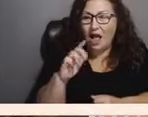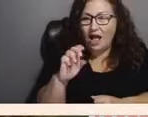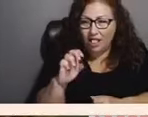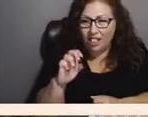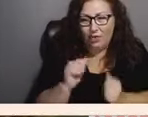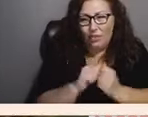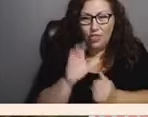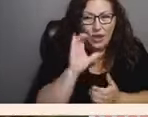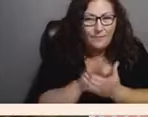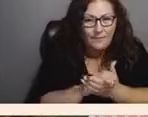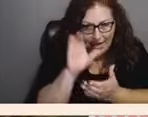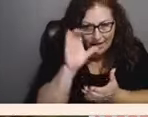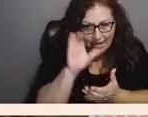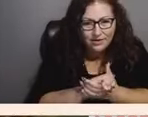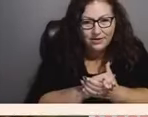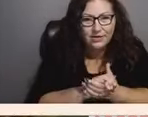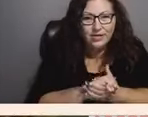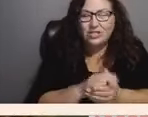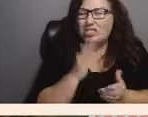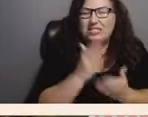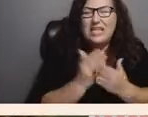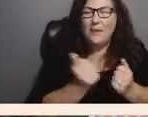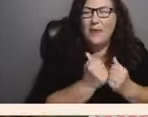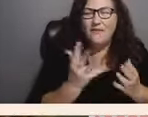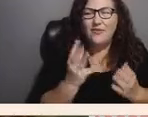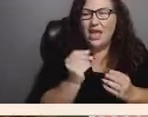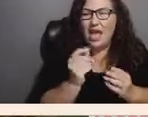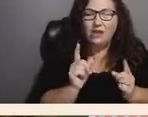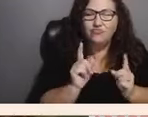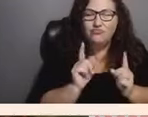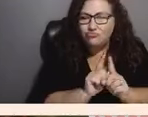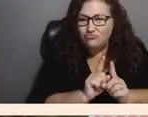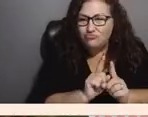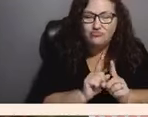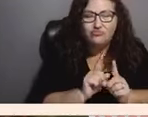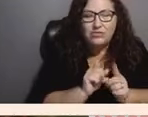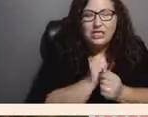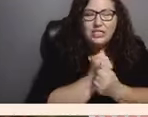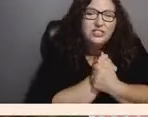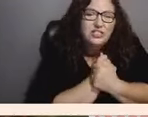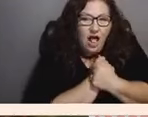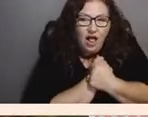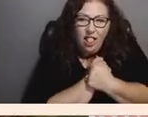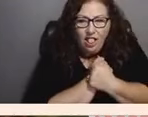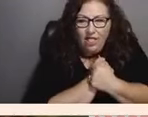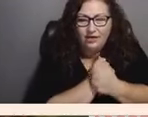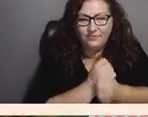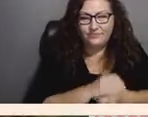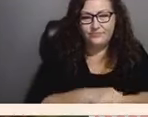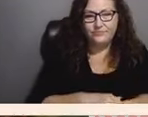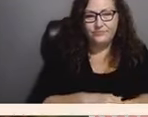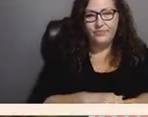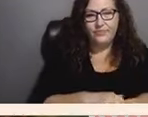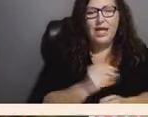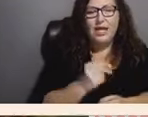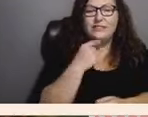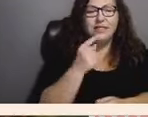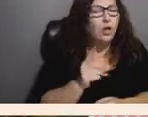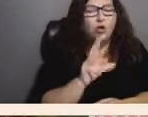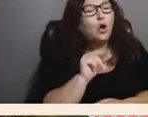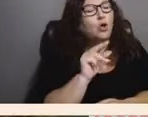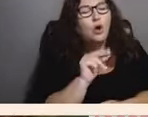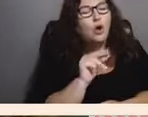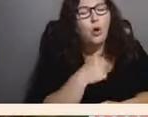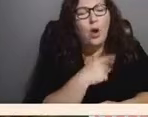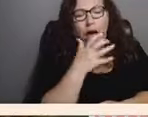Just stop everything and just walk in there and just snuggle. And tell her, no, no, I don't want to have sex with you. I